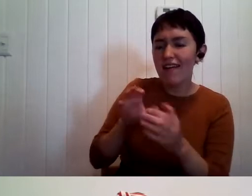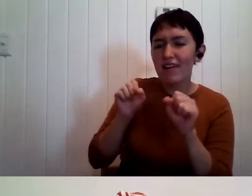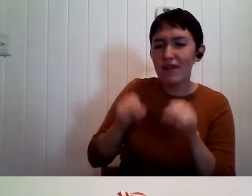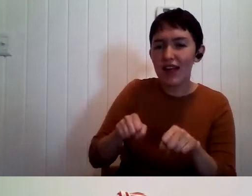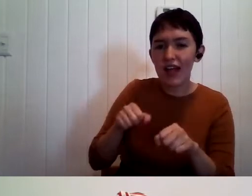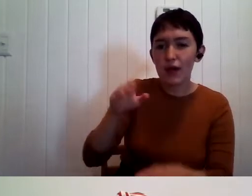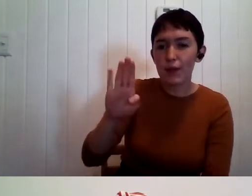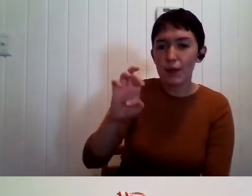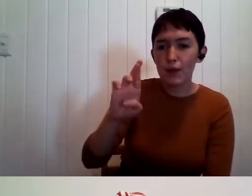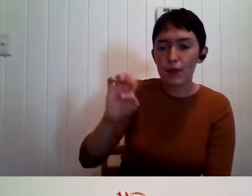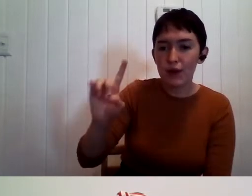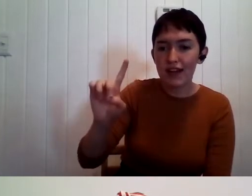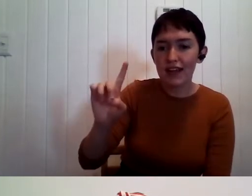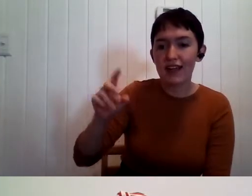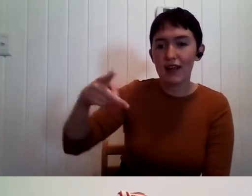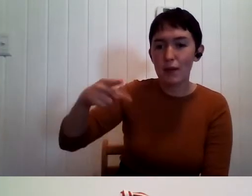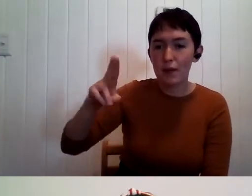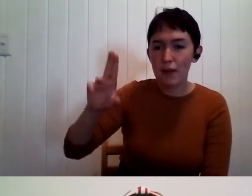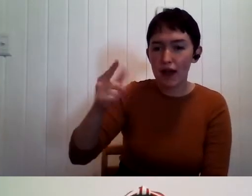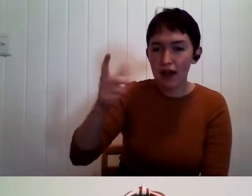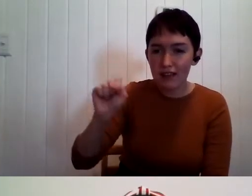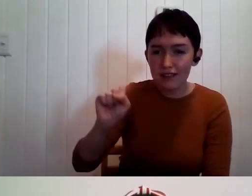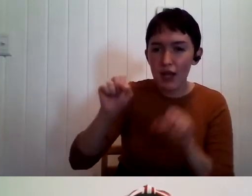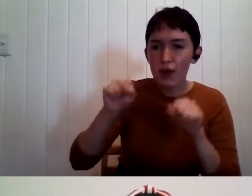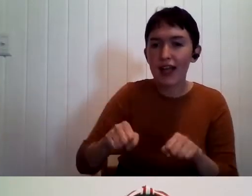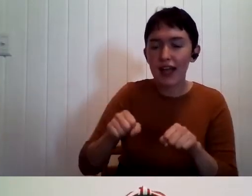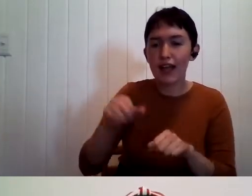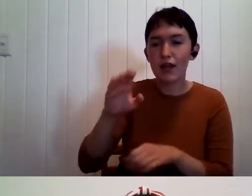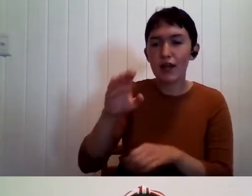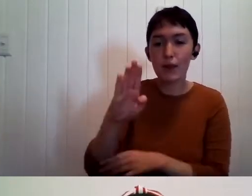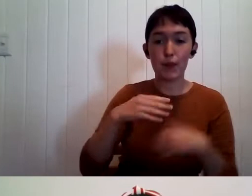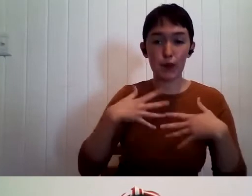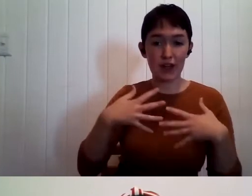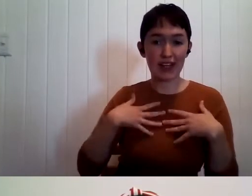about their DNA so they can breathe easier? What a good question.